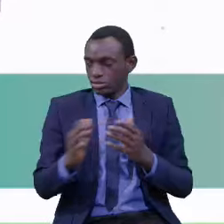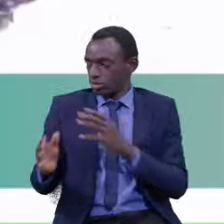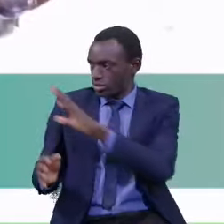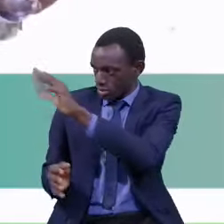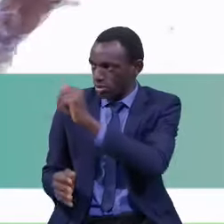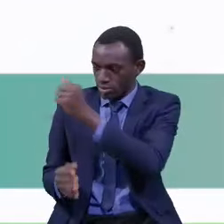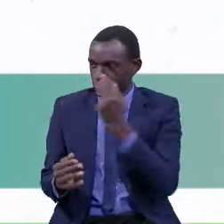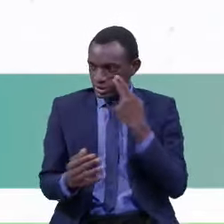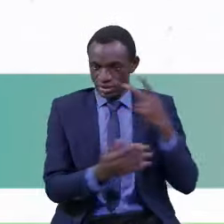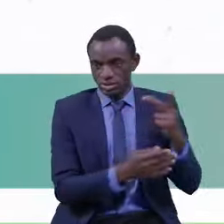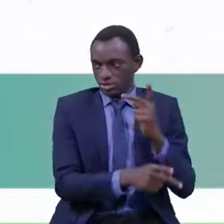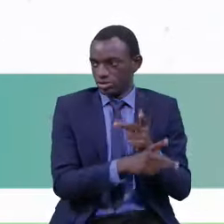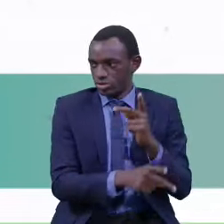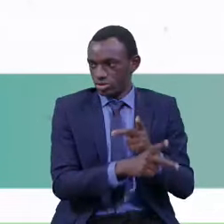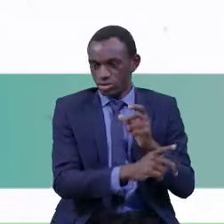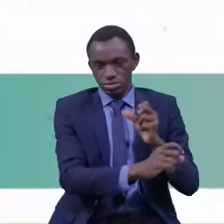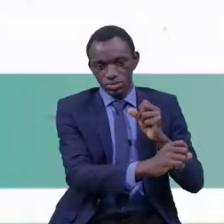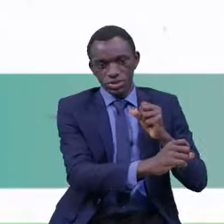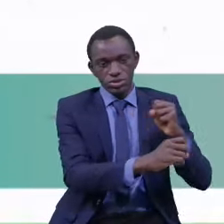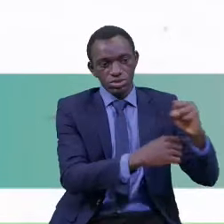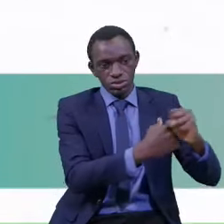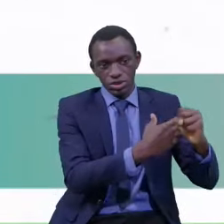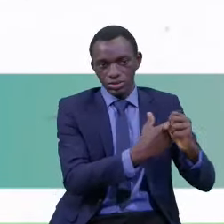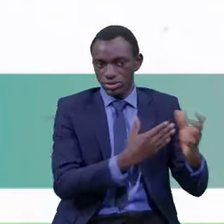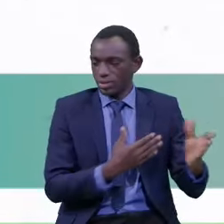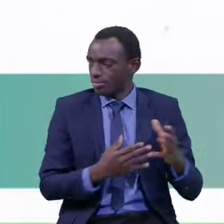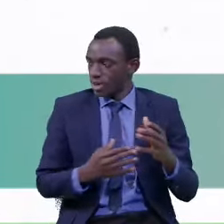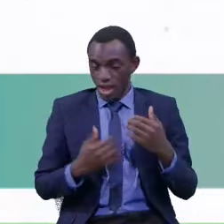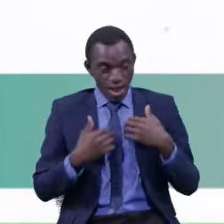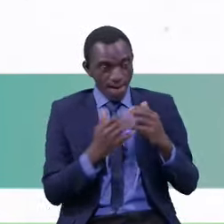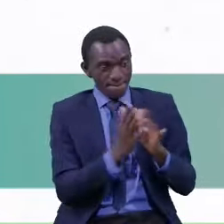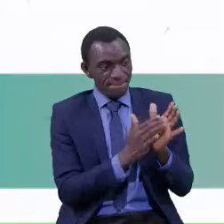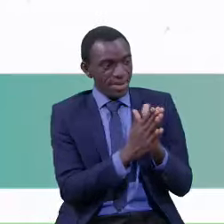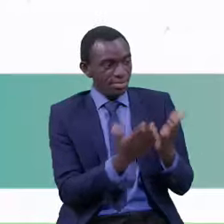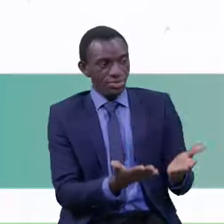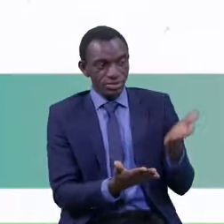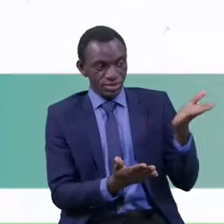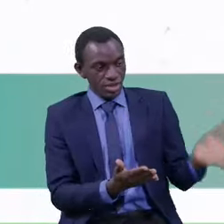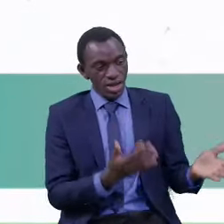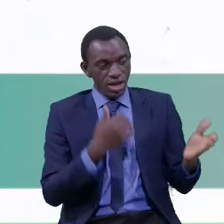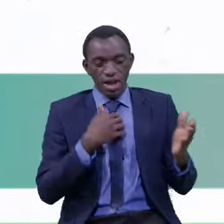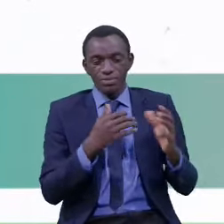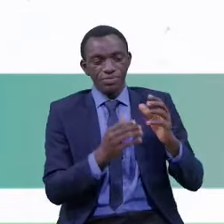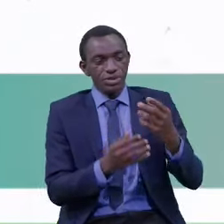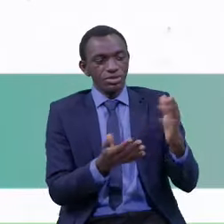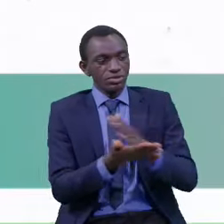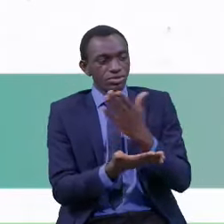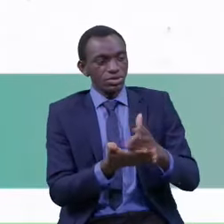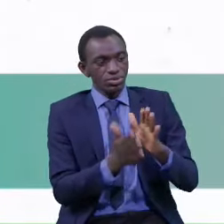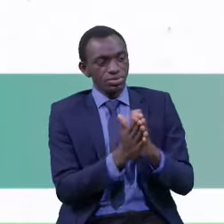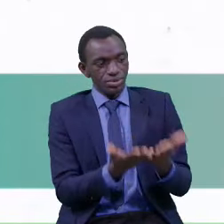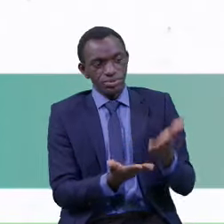we have Bibles. Here we have hymn books. Here we have the Book of